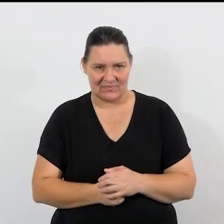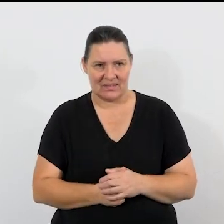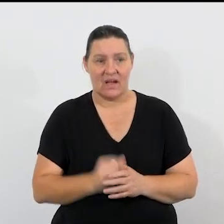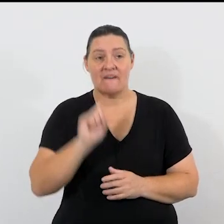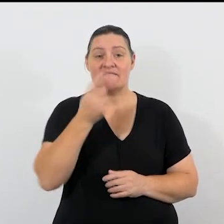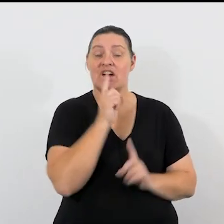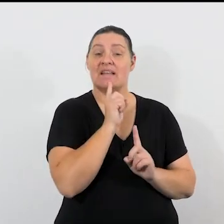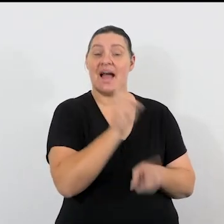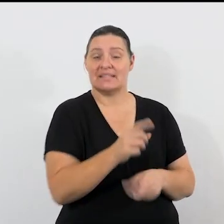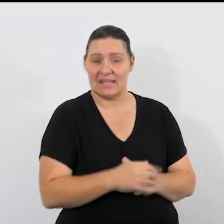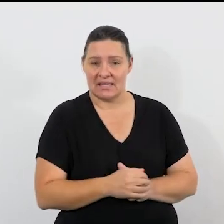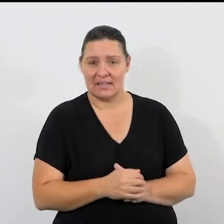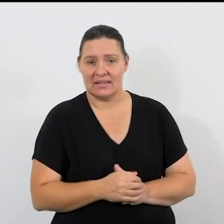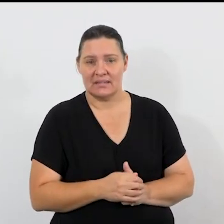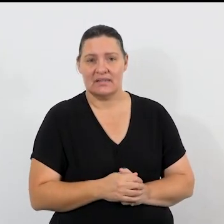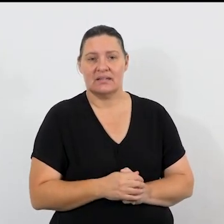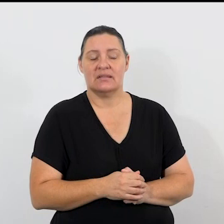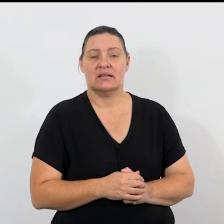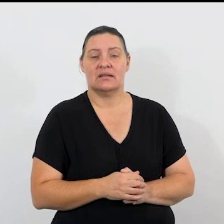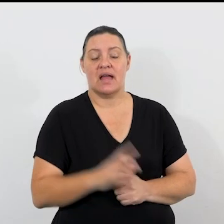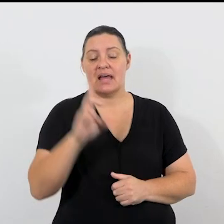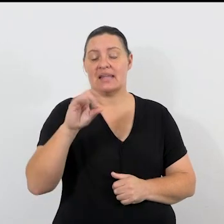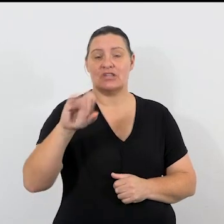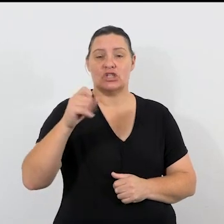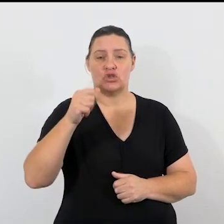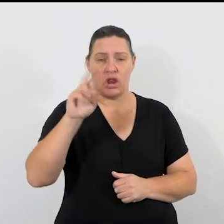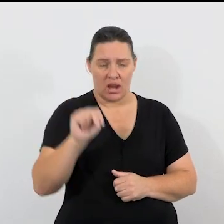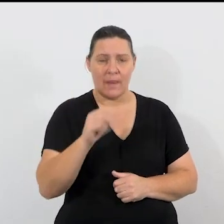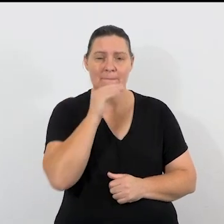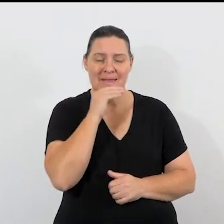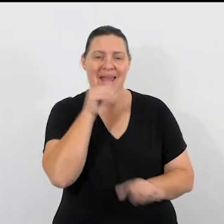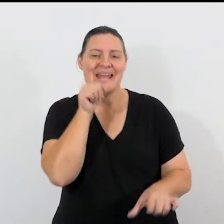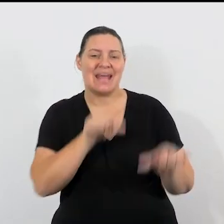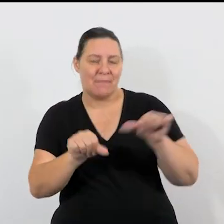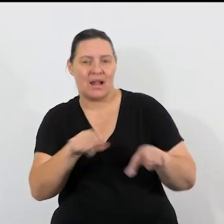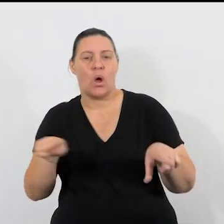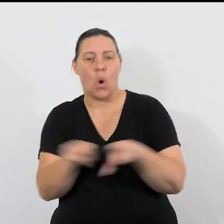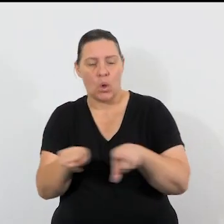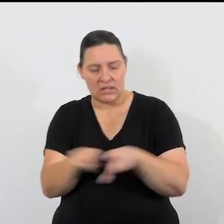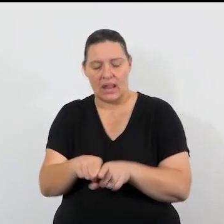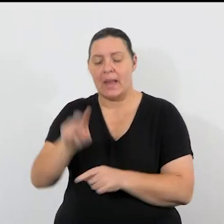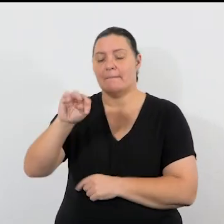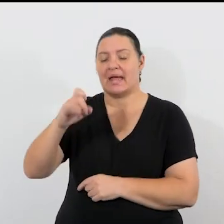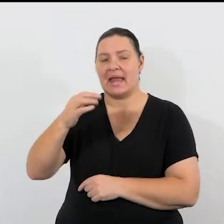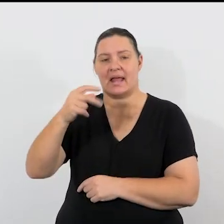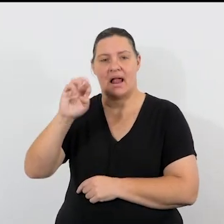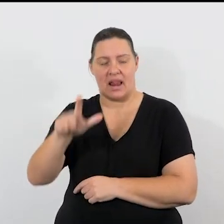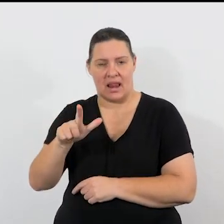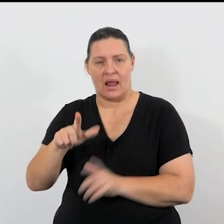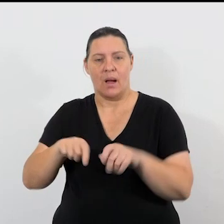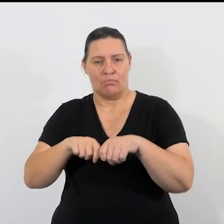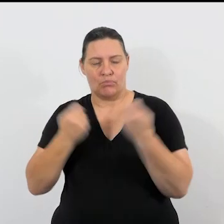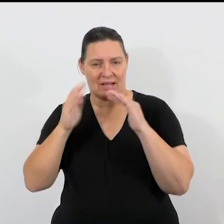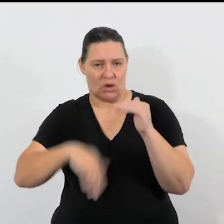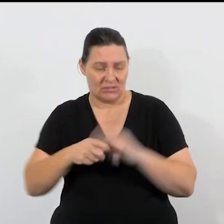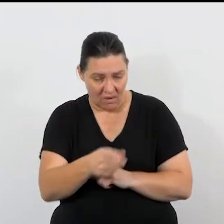So the first answer is that digestion is the chemical and mechanical